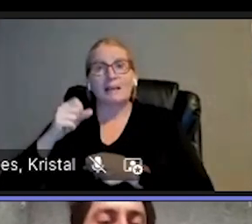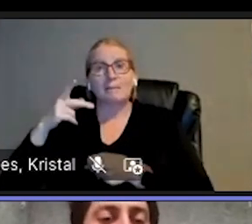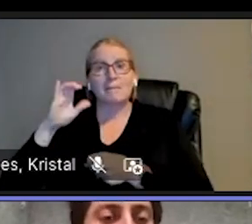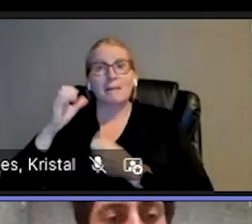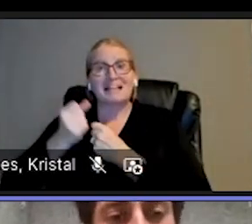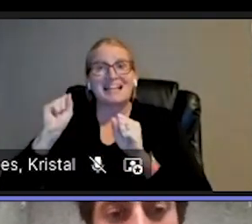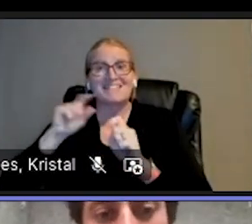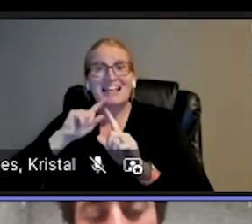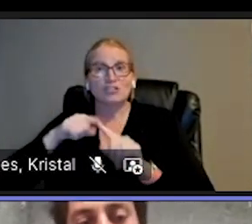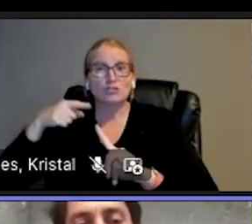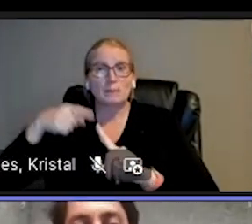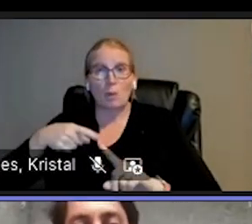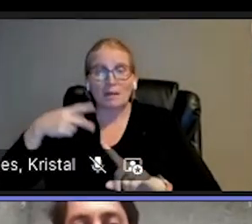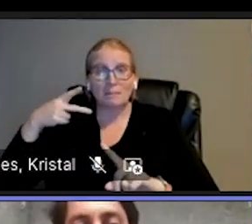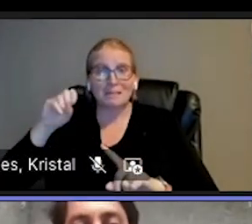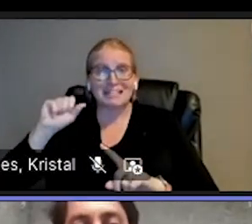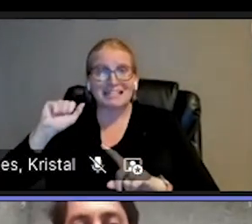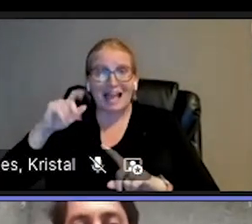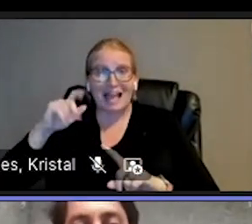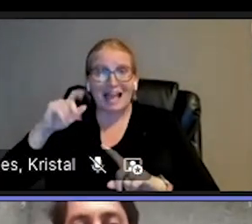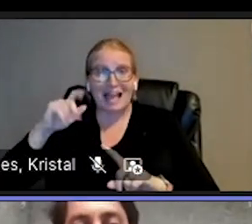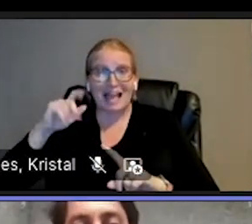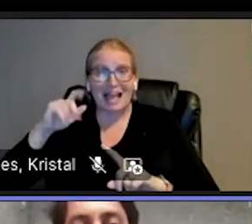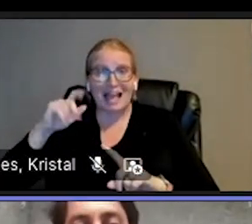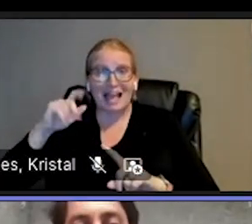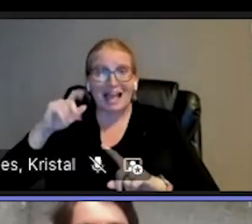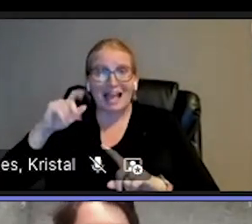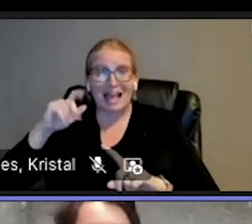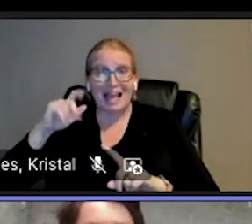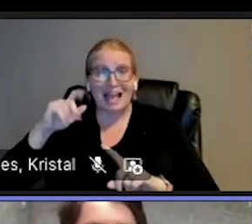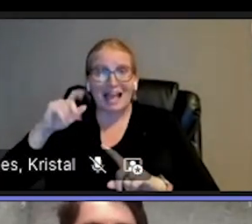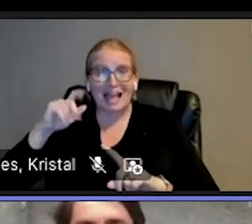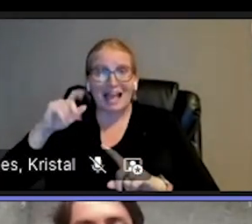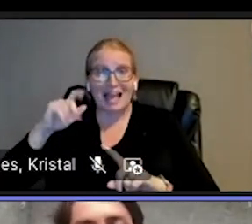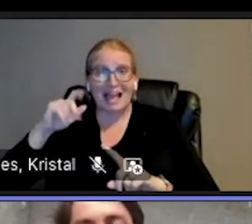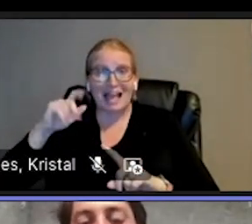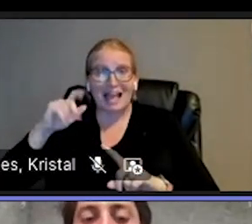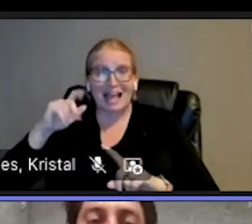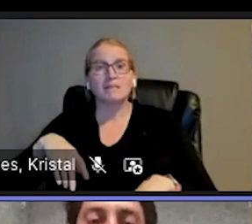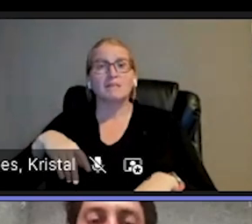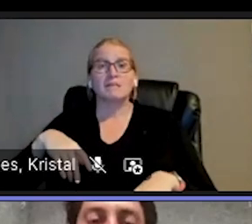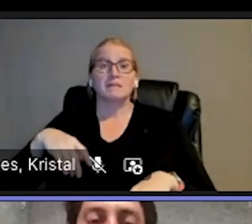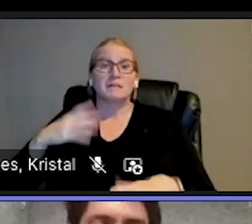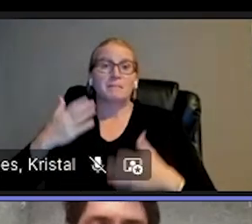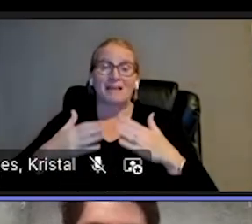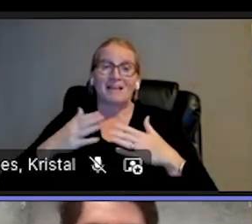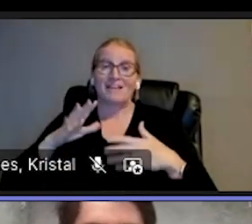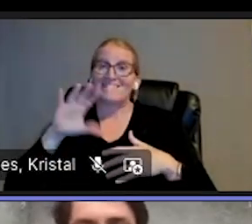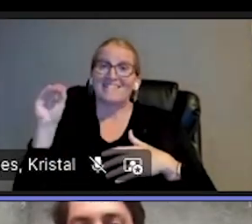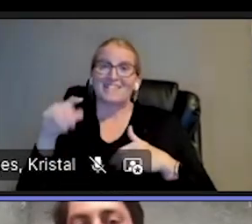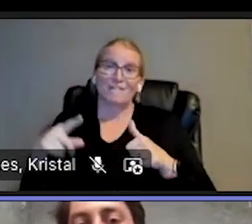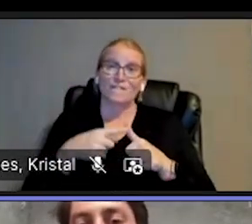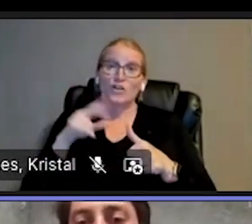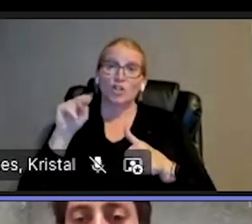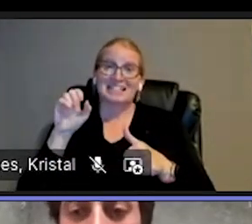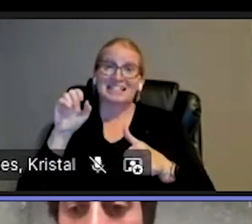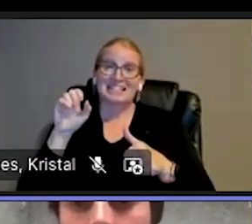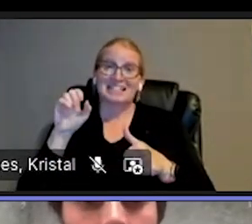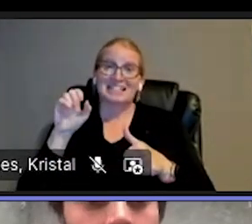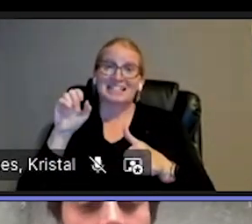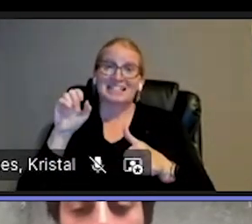findings that over 50 FirstNet sites, which is a combination of new towers and tower upgrades, have been deployed. FirstNet,